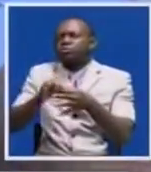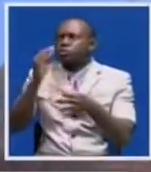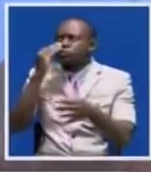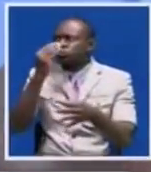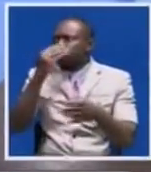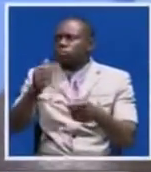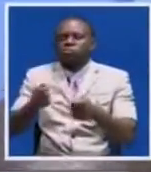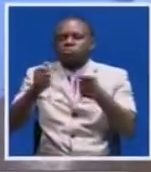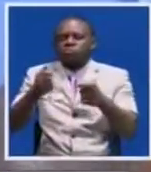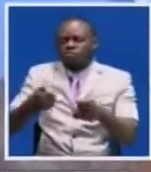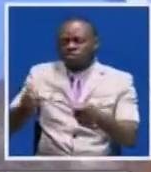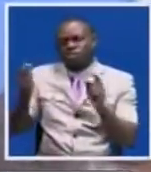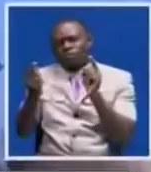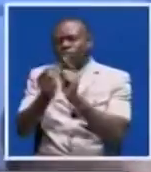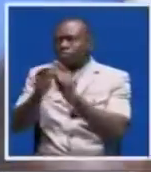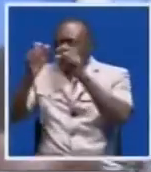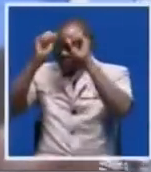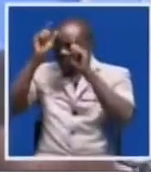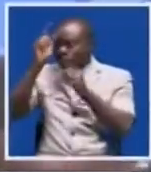shook hands with President Lungu.